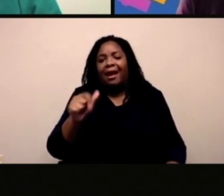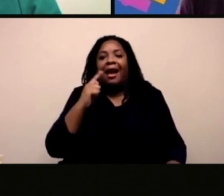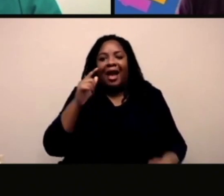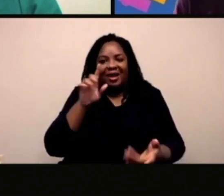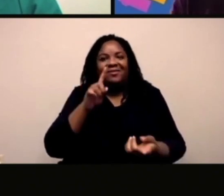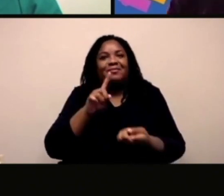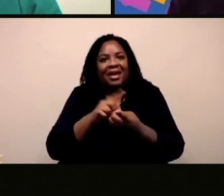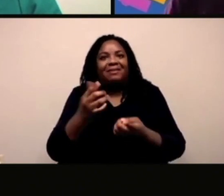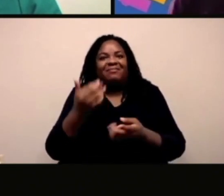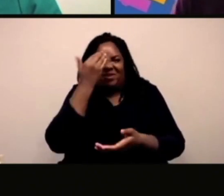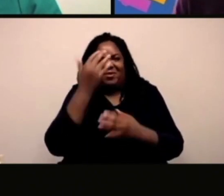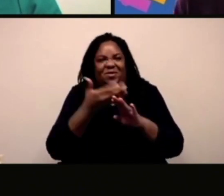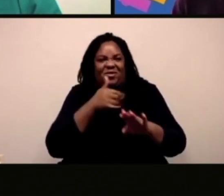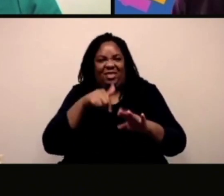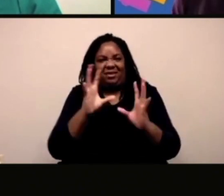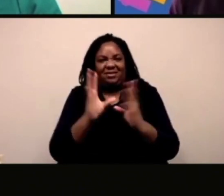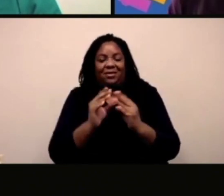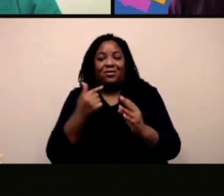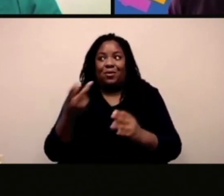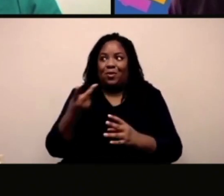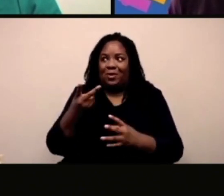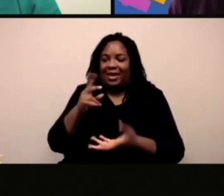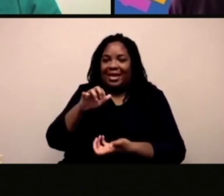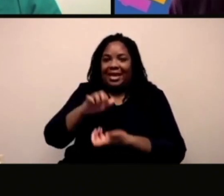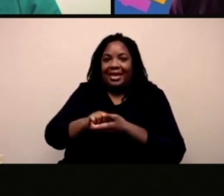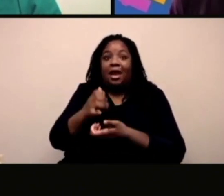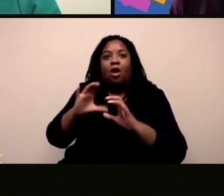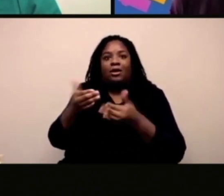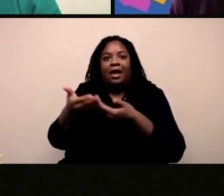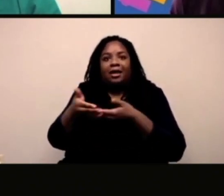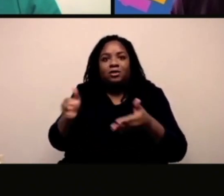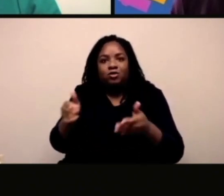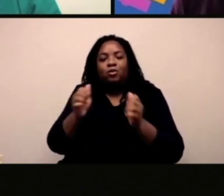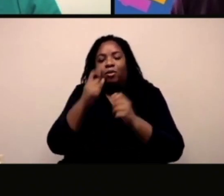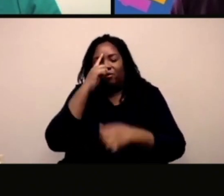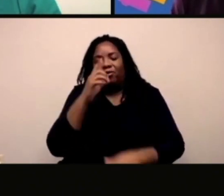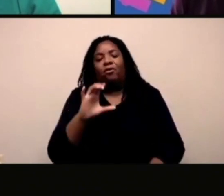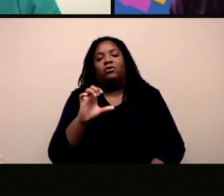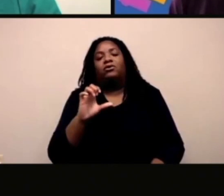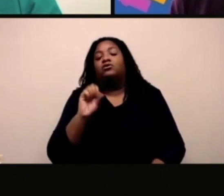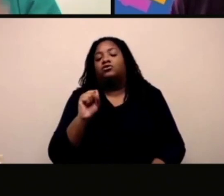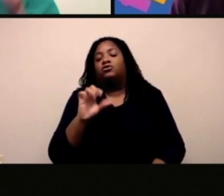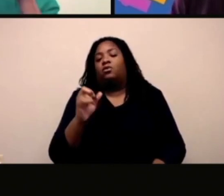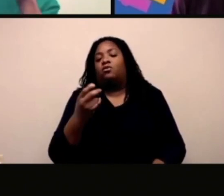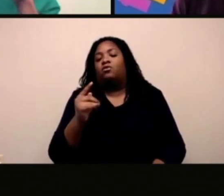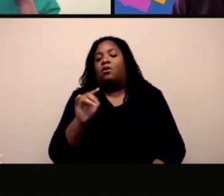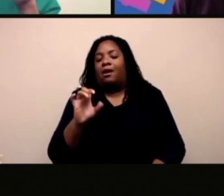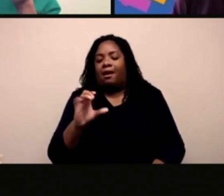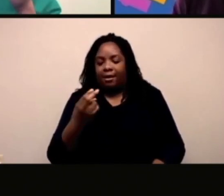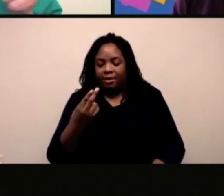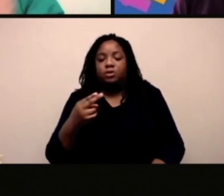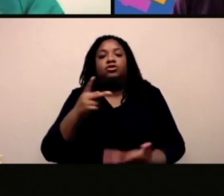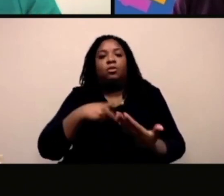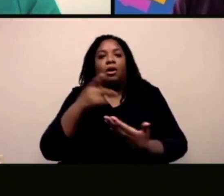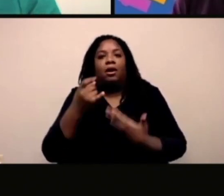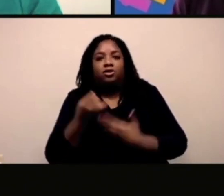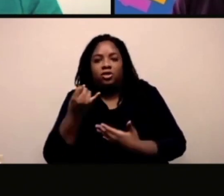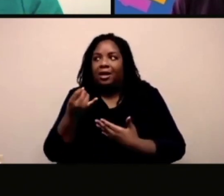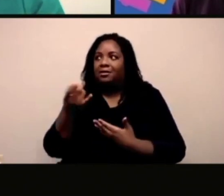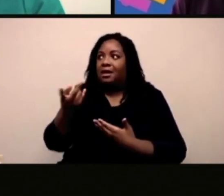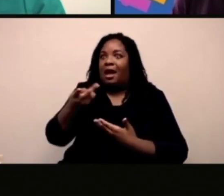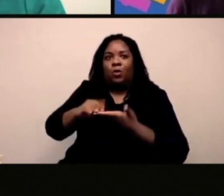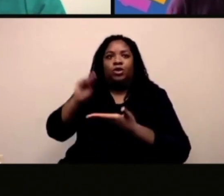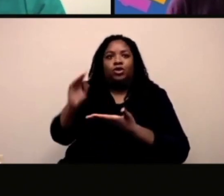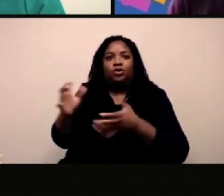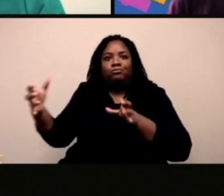this conference because we actually connected our classrooms together to do Scratch projects for our classrooms, and we got to join our students. So it's